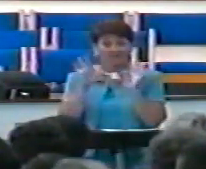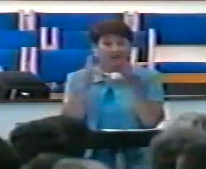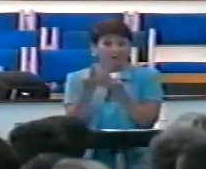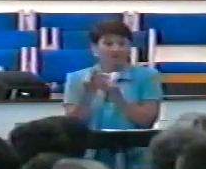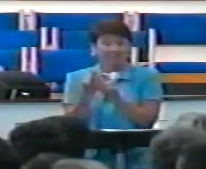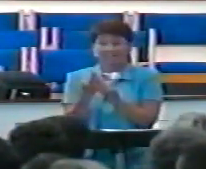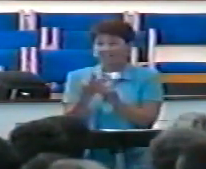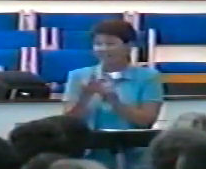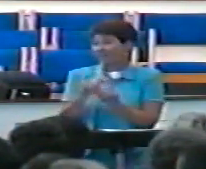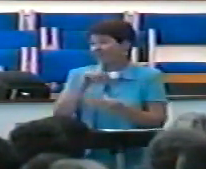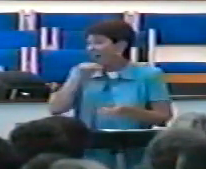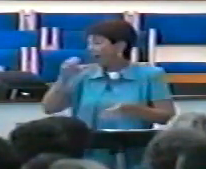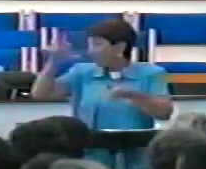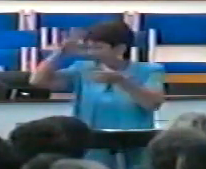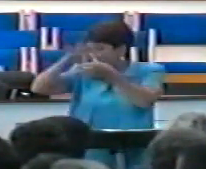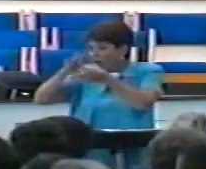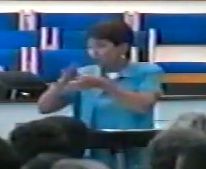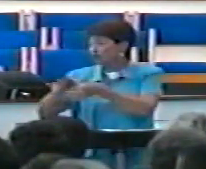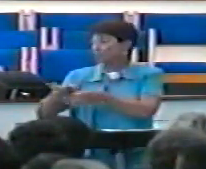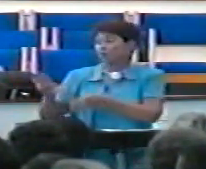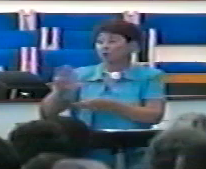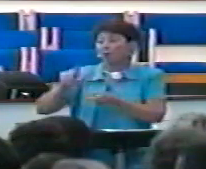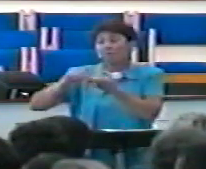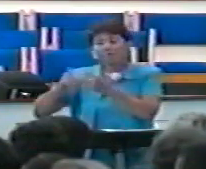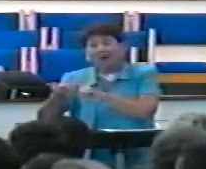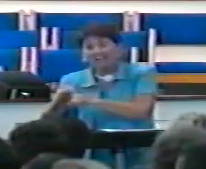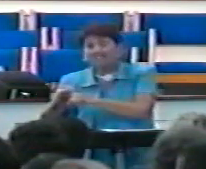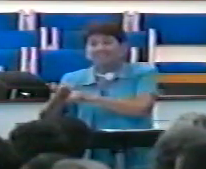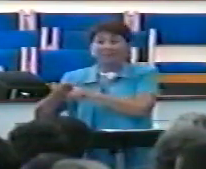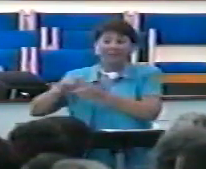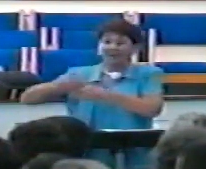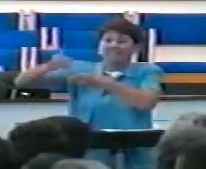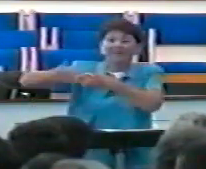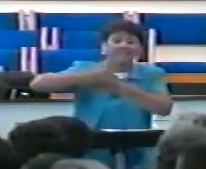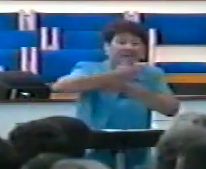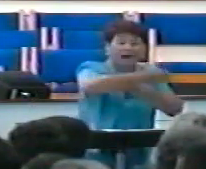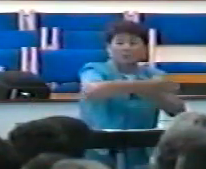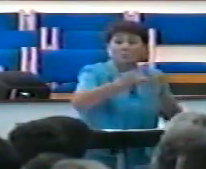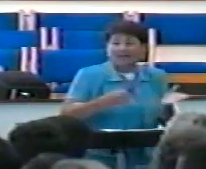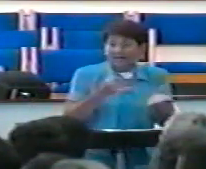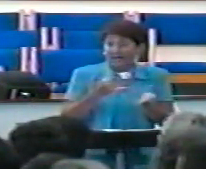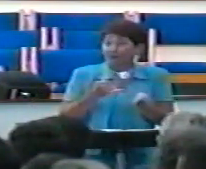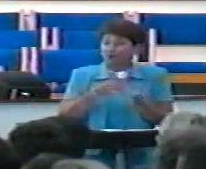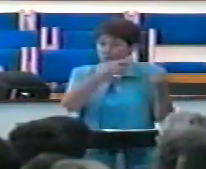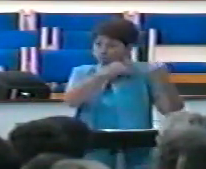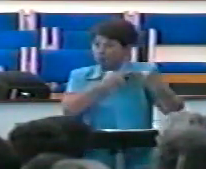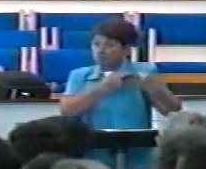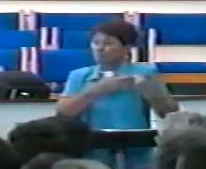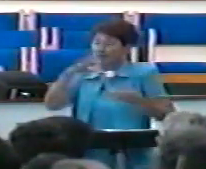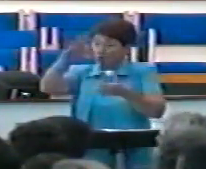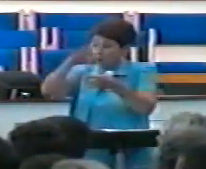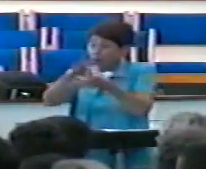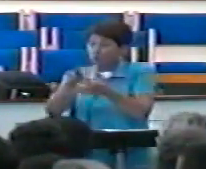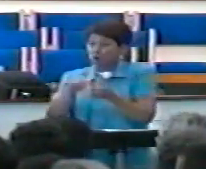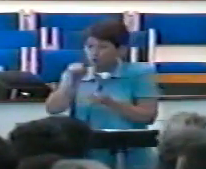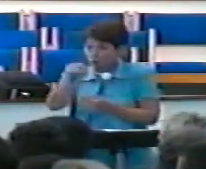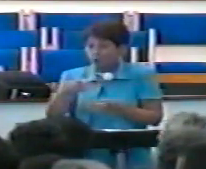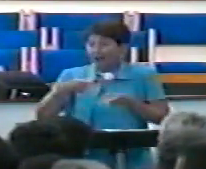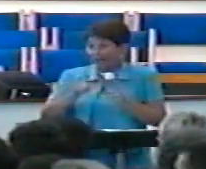friends and the neighbors. It belongs to you as a father, and you'll answer to God for it.